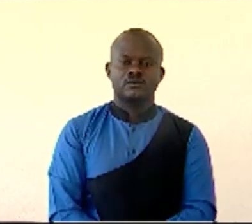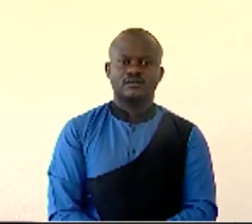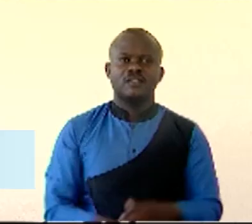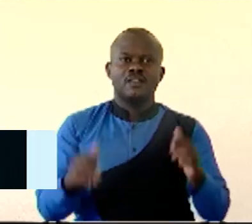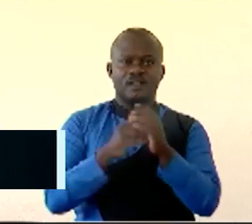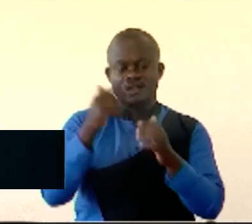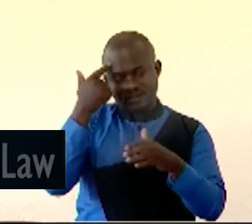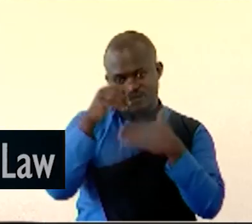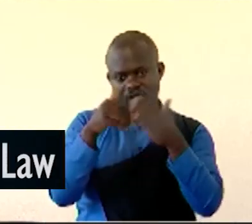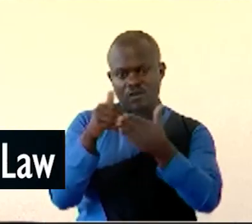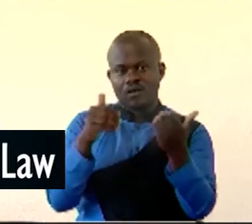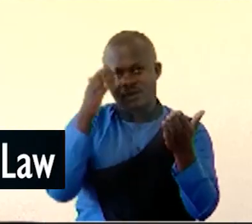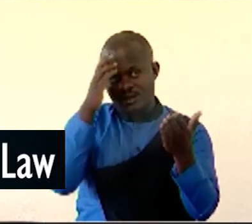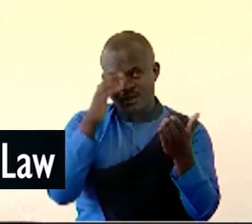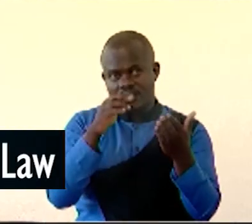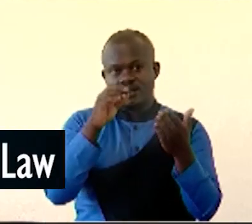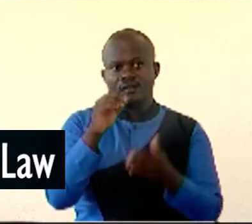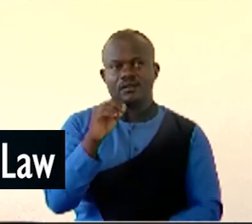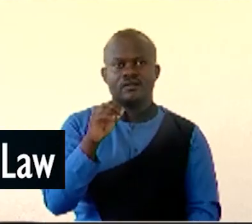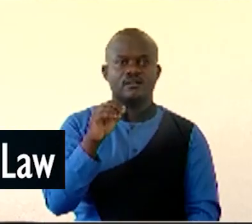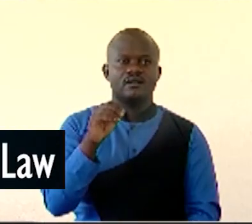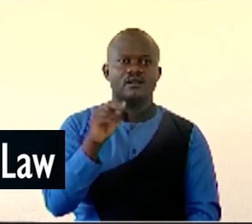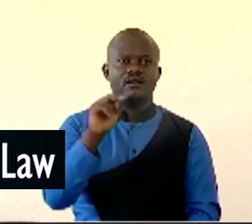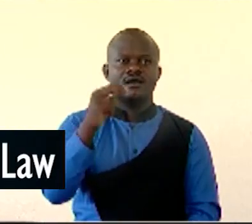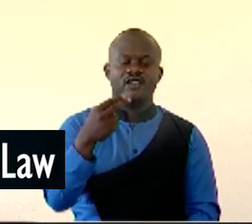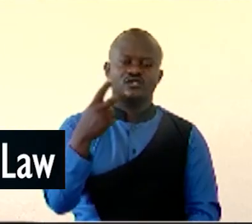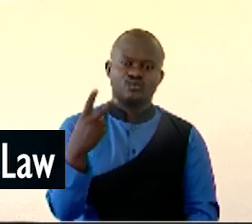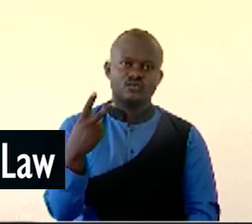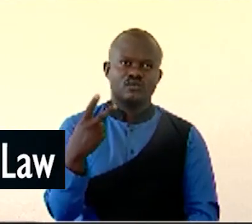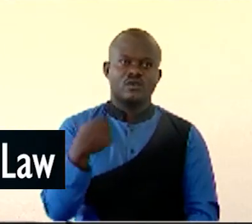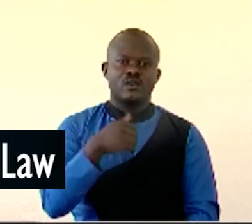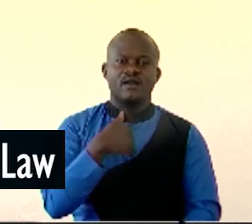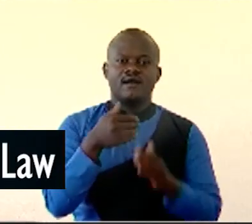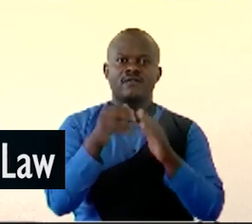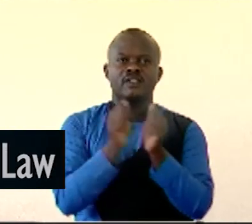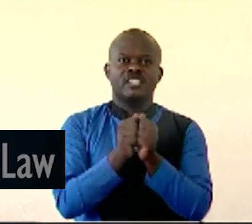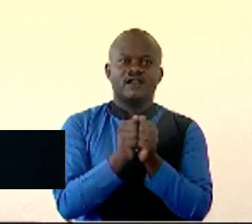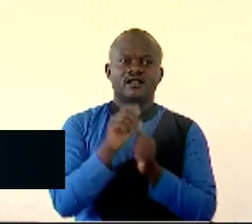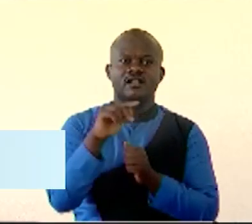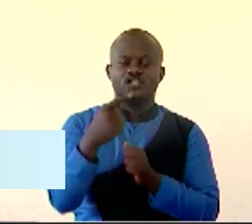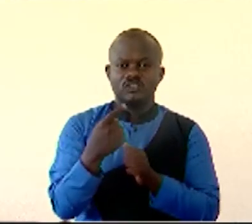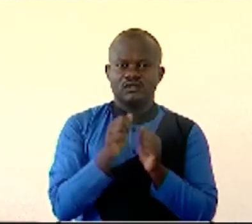And for hydrogen, we have 10 kilograms